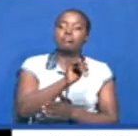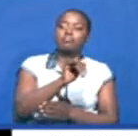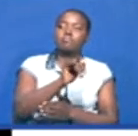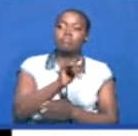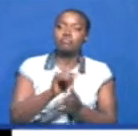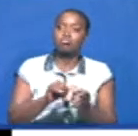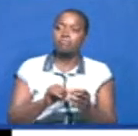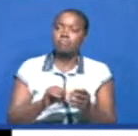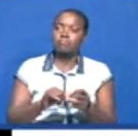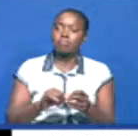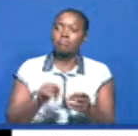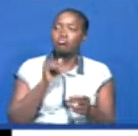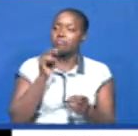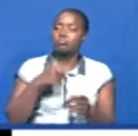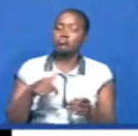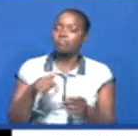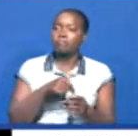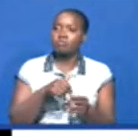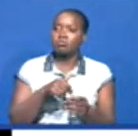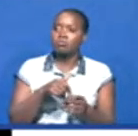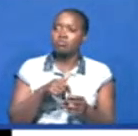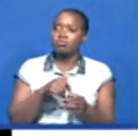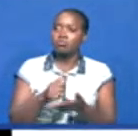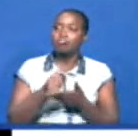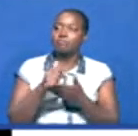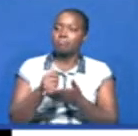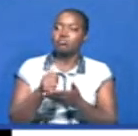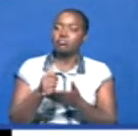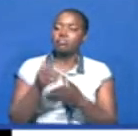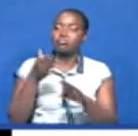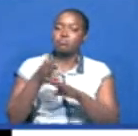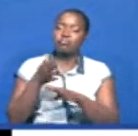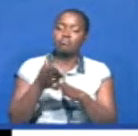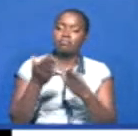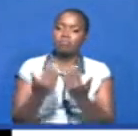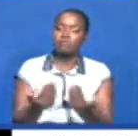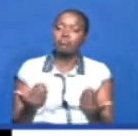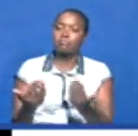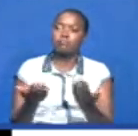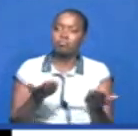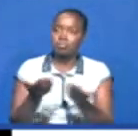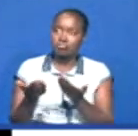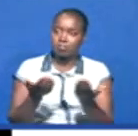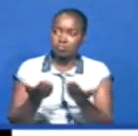It's not for us to facilitate illicit trade. We want to facilitate